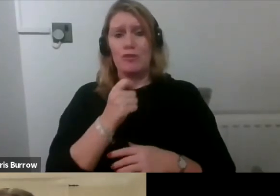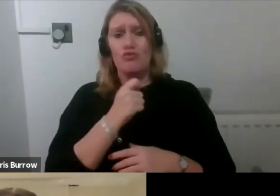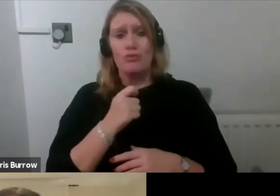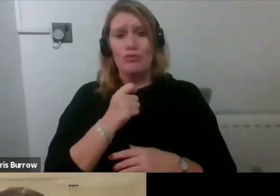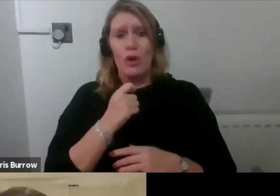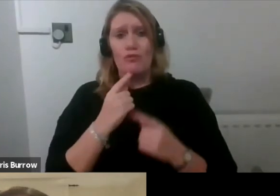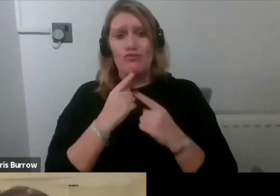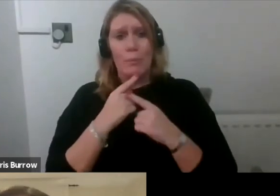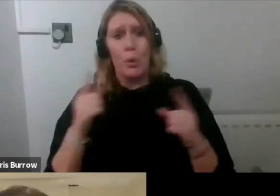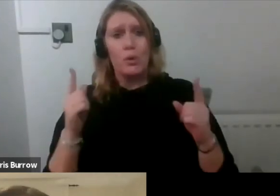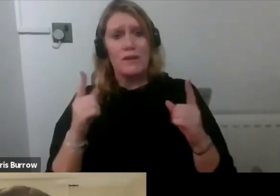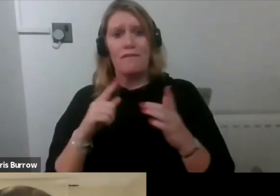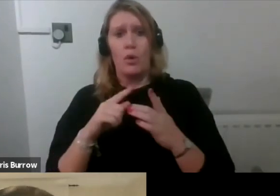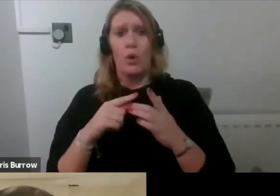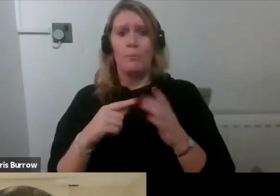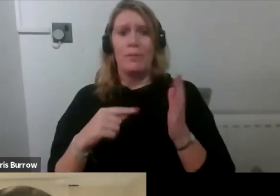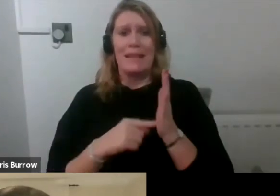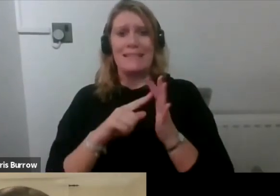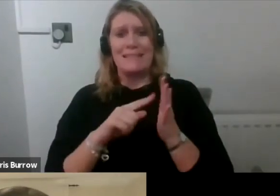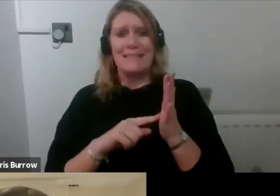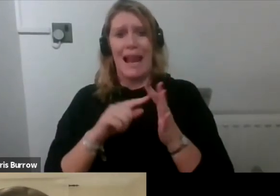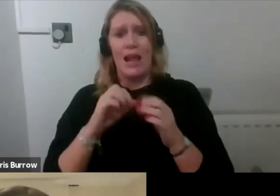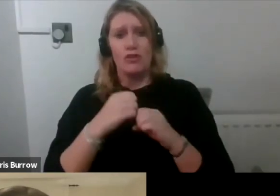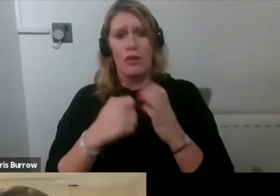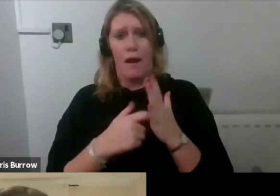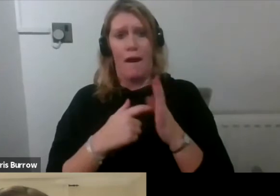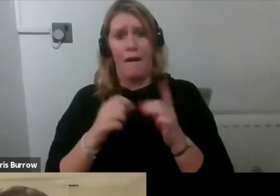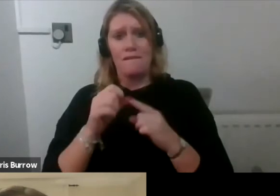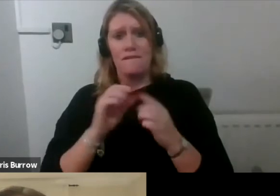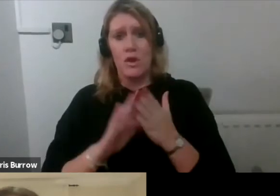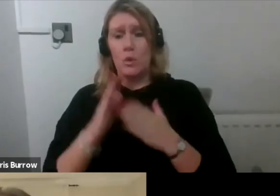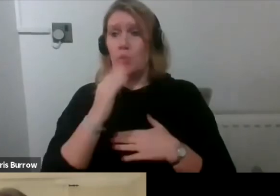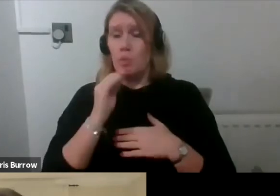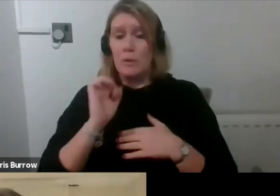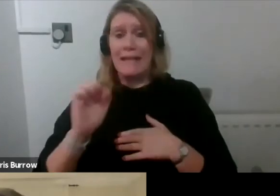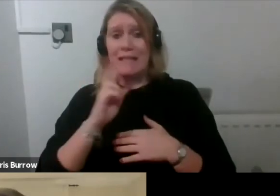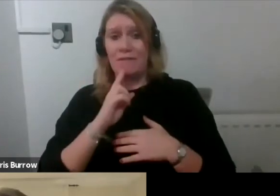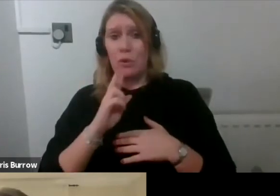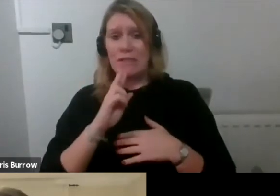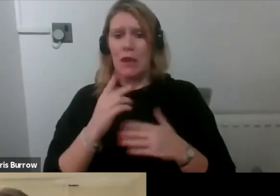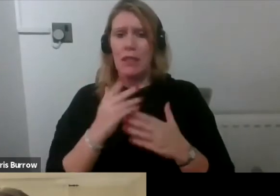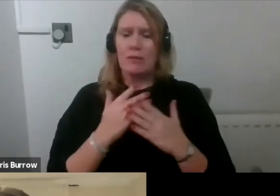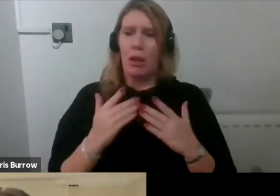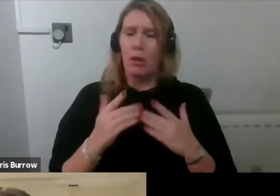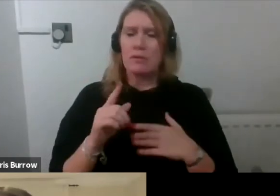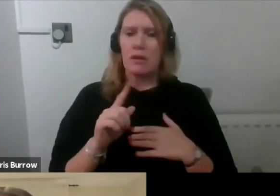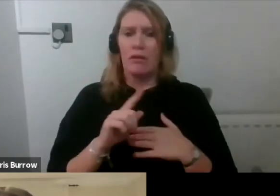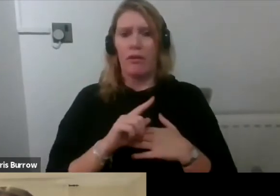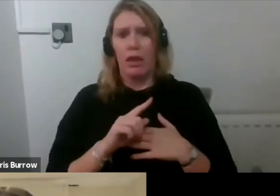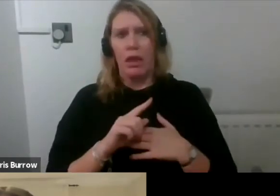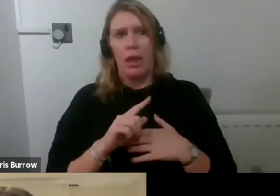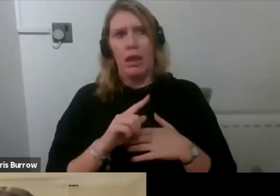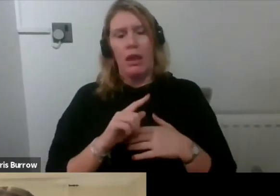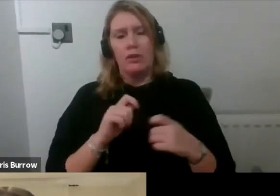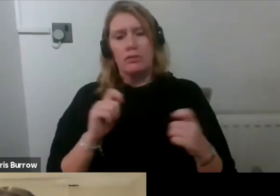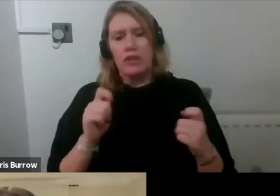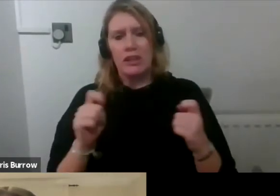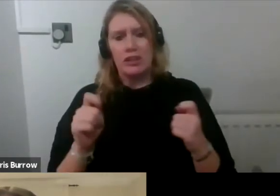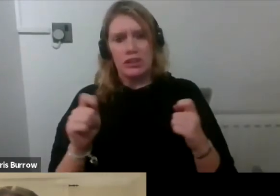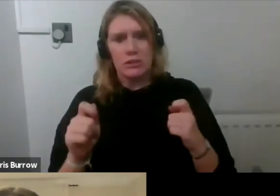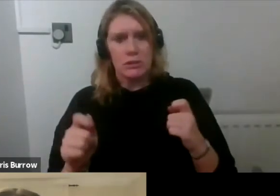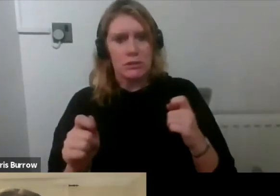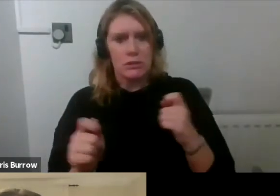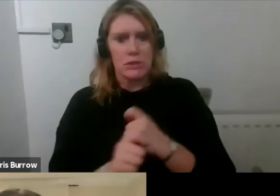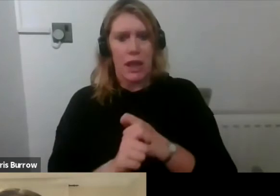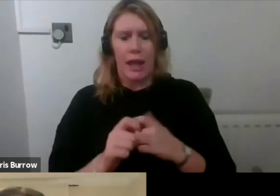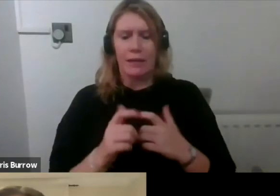on the World in Action thing. So there was a lot of toing and froing, and that took ages, but it was kind of we finding our way because I don't think anybody's